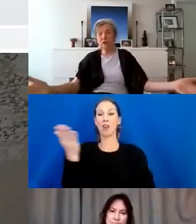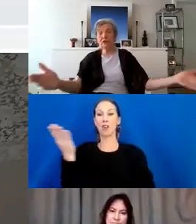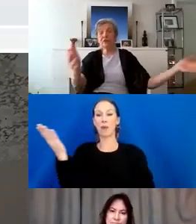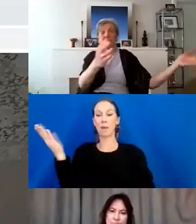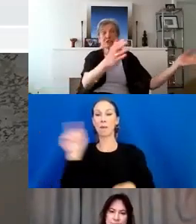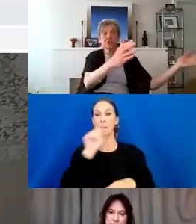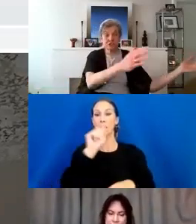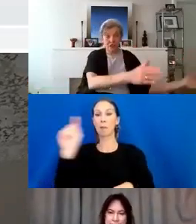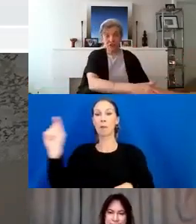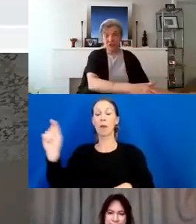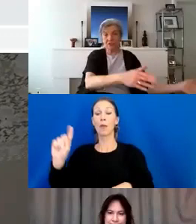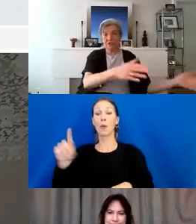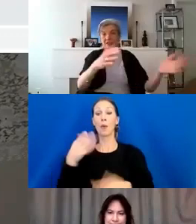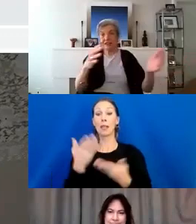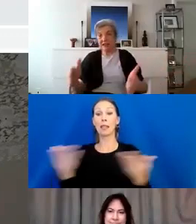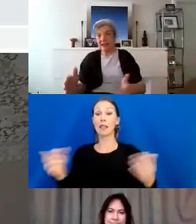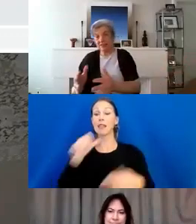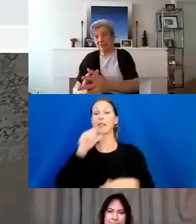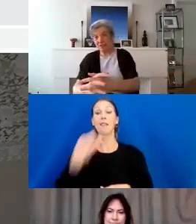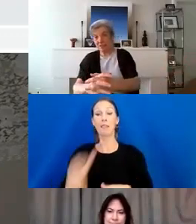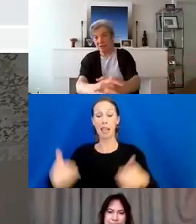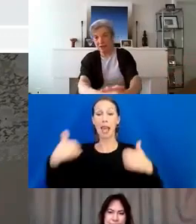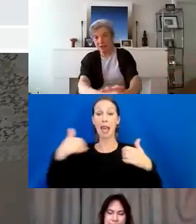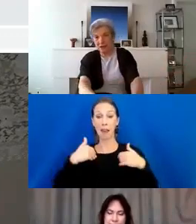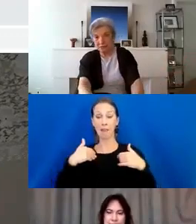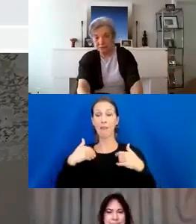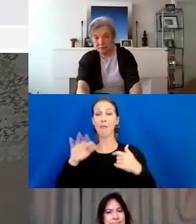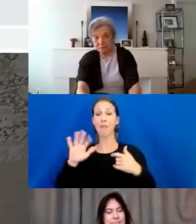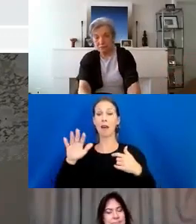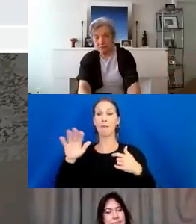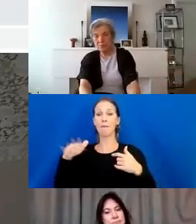The only thing that doesn't have the